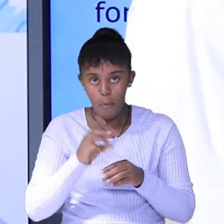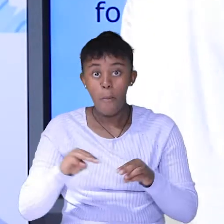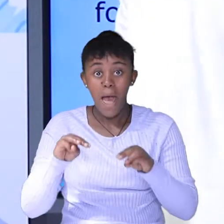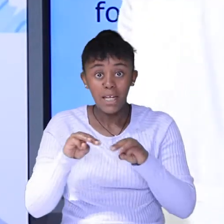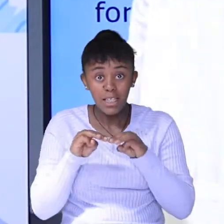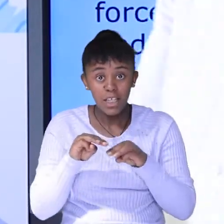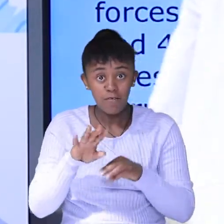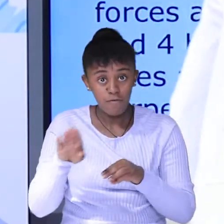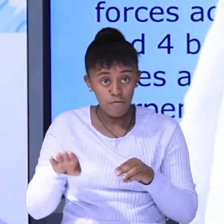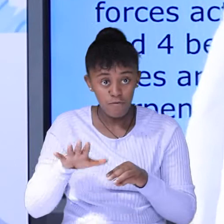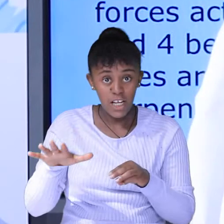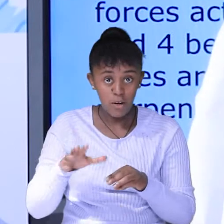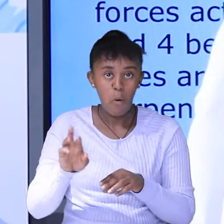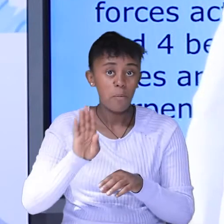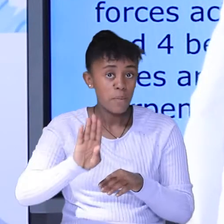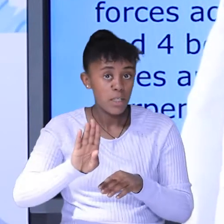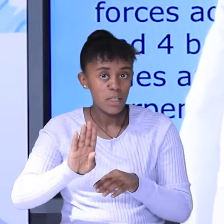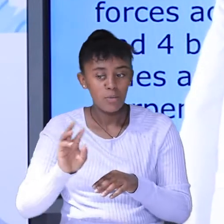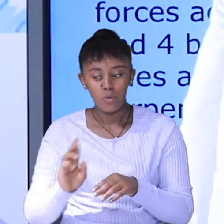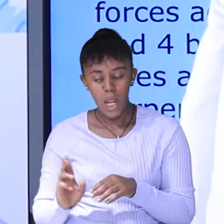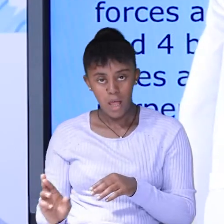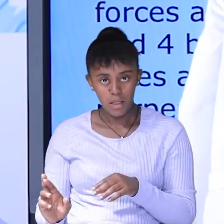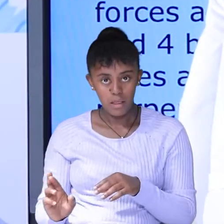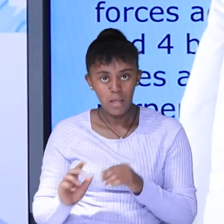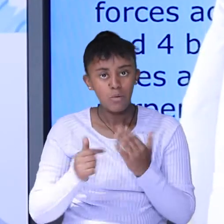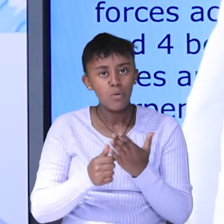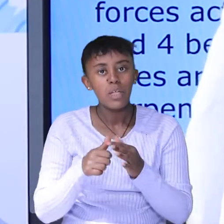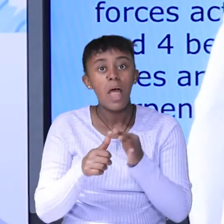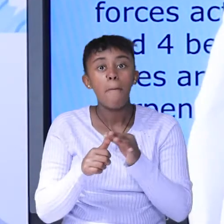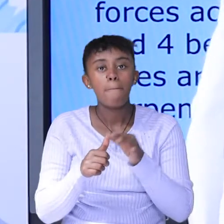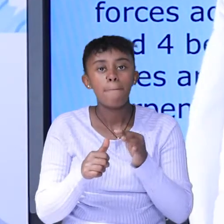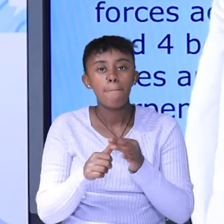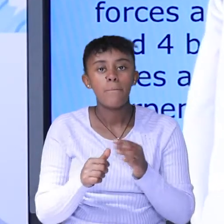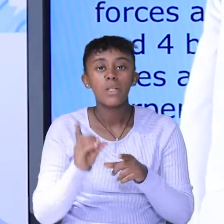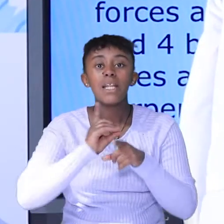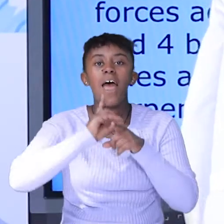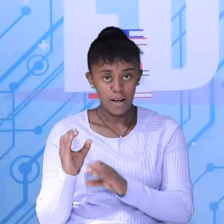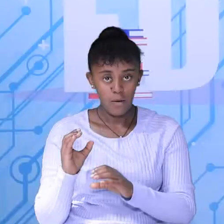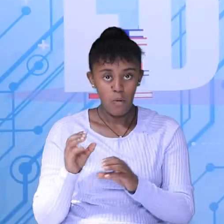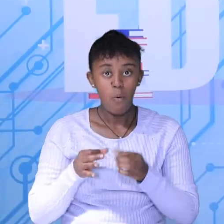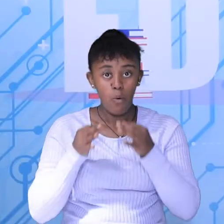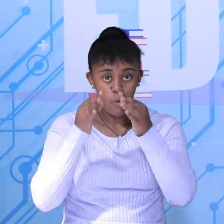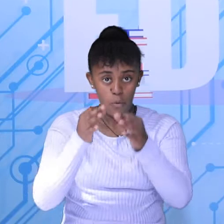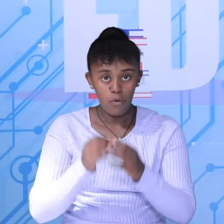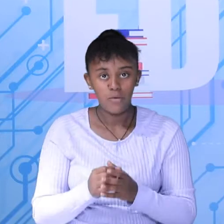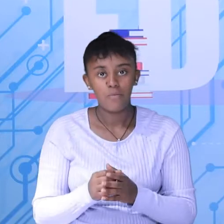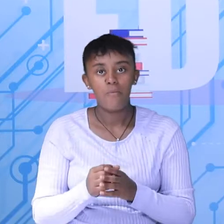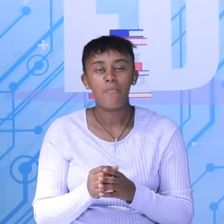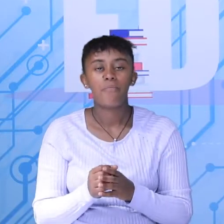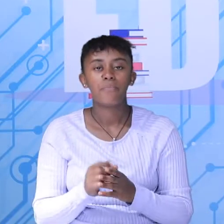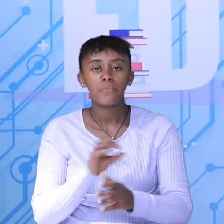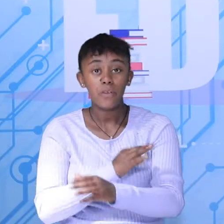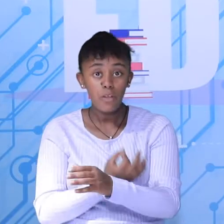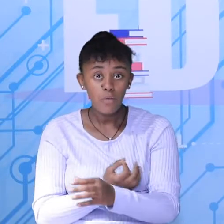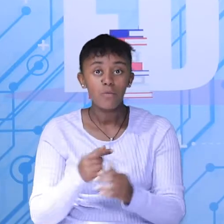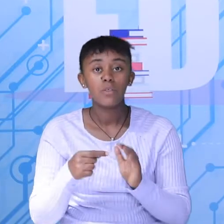acting towards the right. So your thumb points to the direction in which the force is acting towards